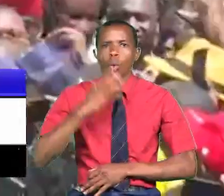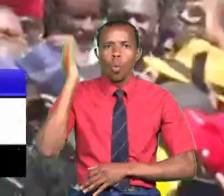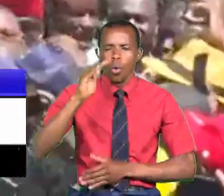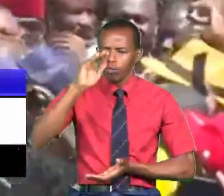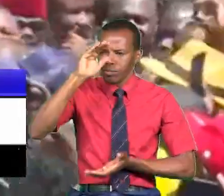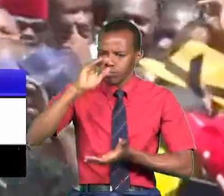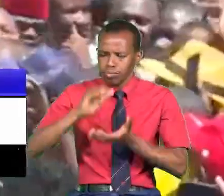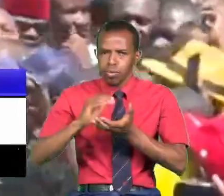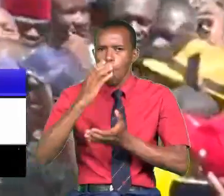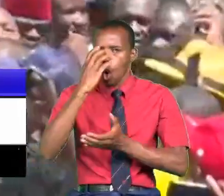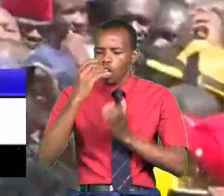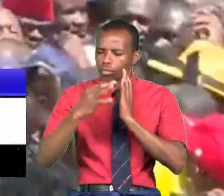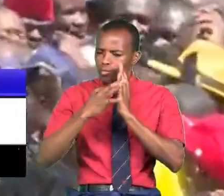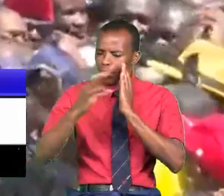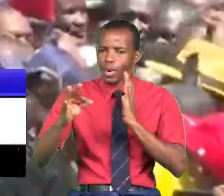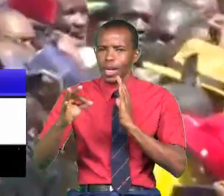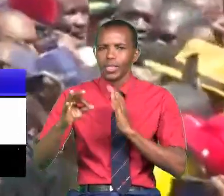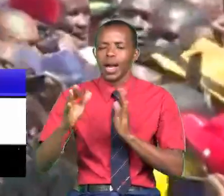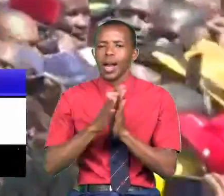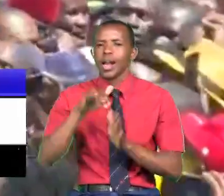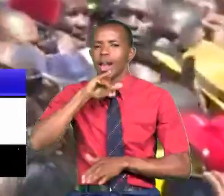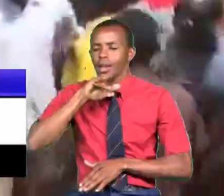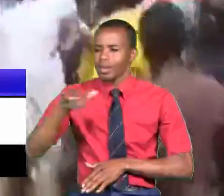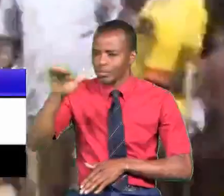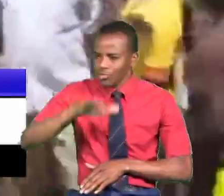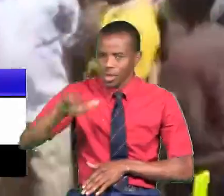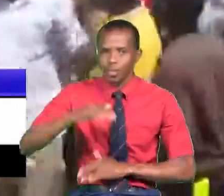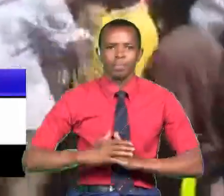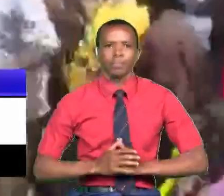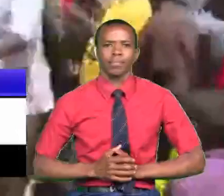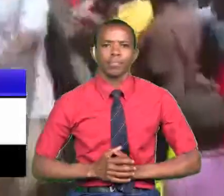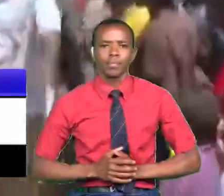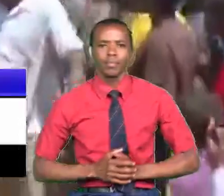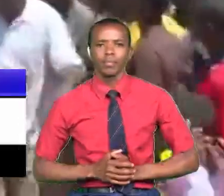and his ODM popularity in the area. Daniel Anunda,